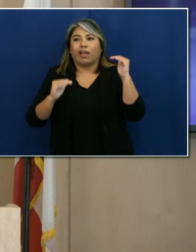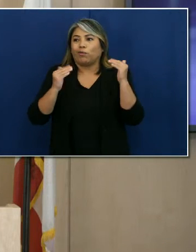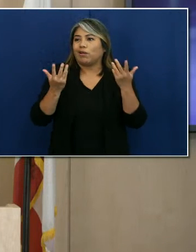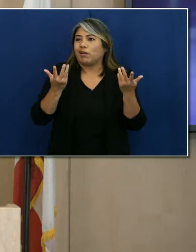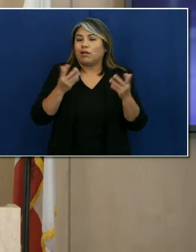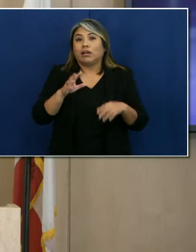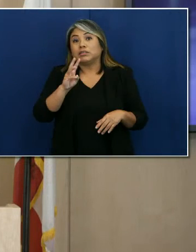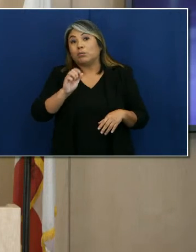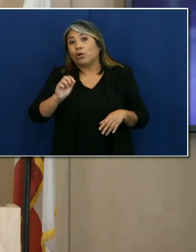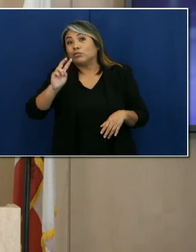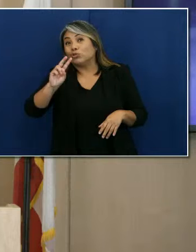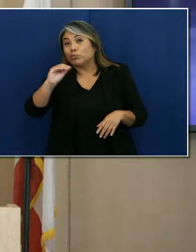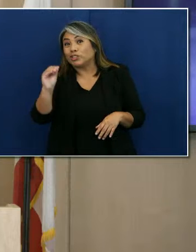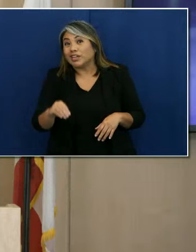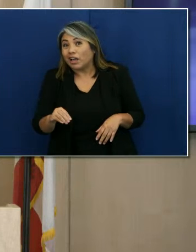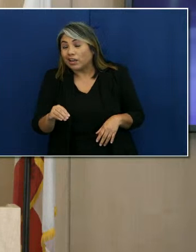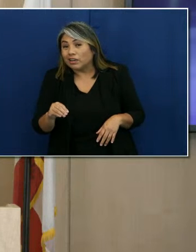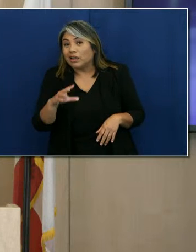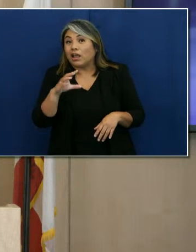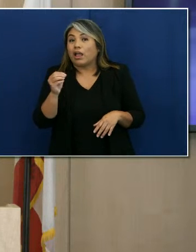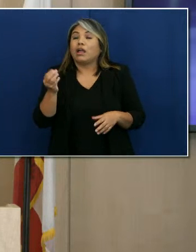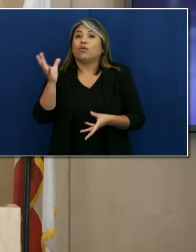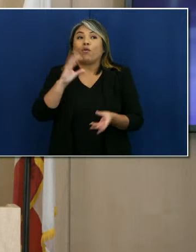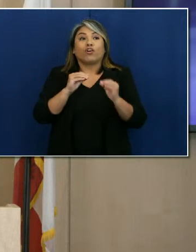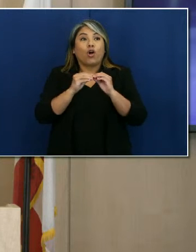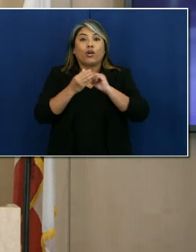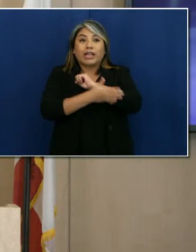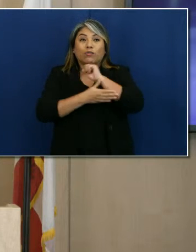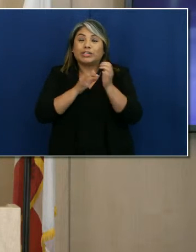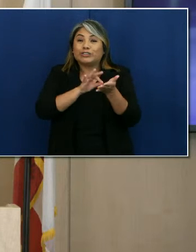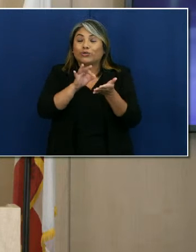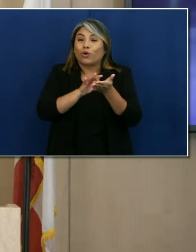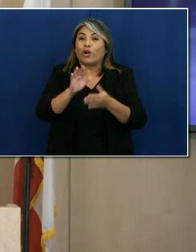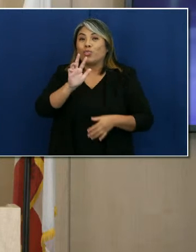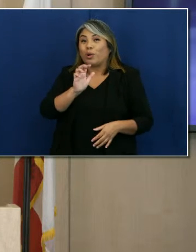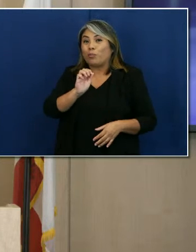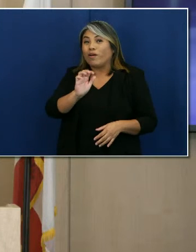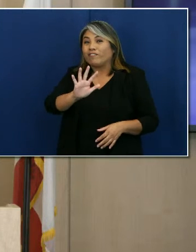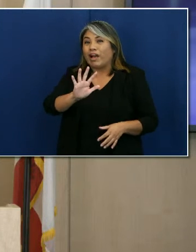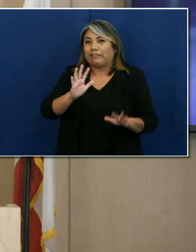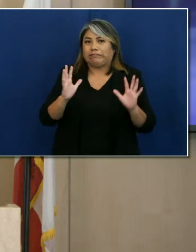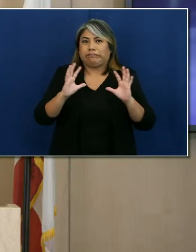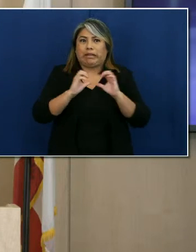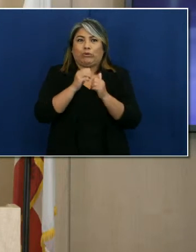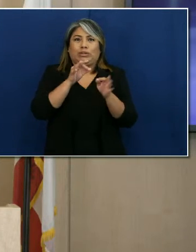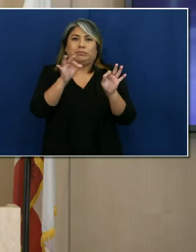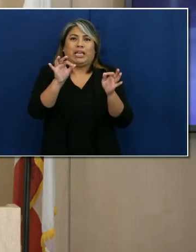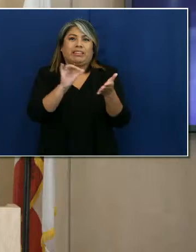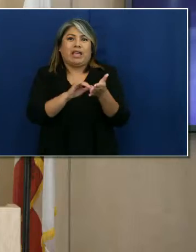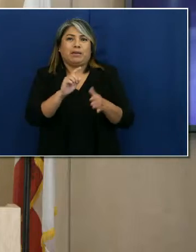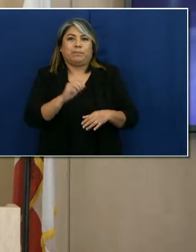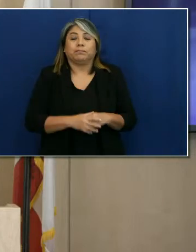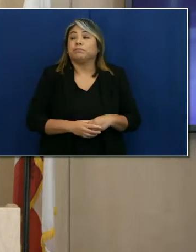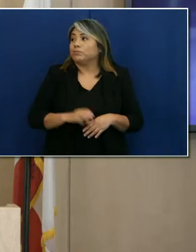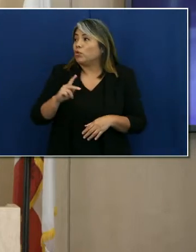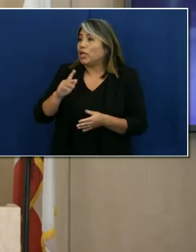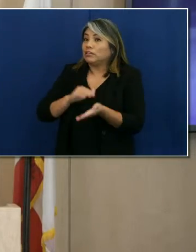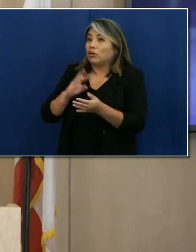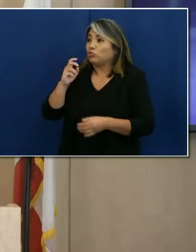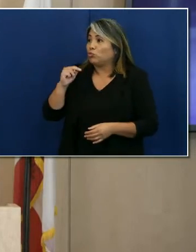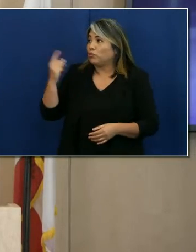at 6.2% and the overall county score being at 3.5? Okay, Dr. Wooten.